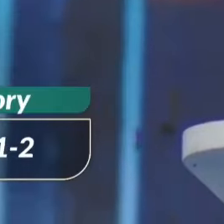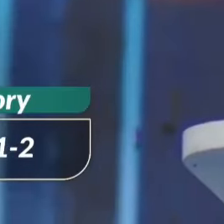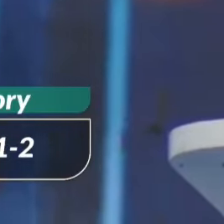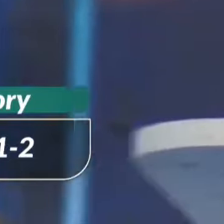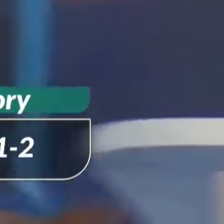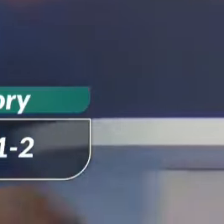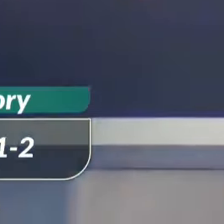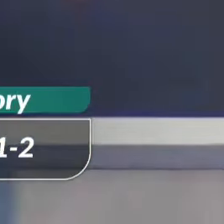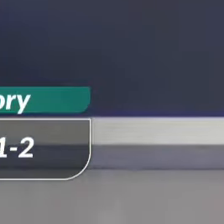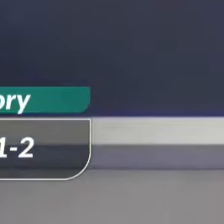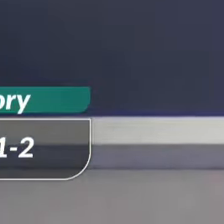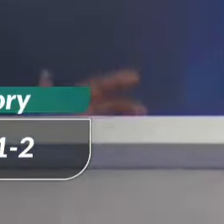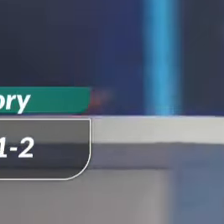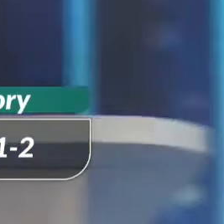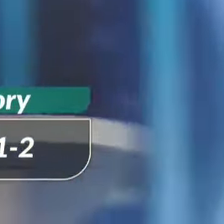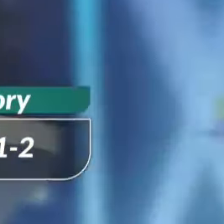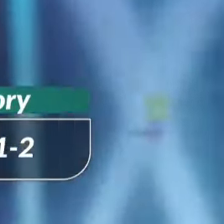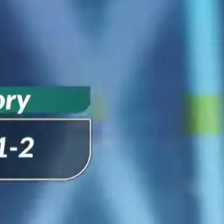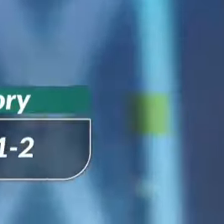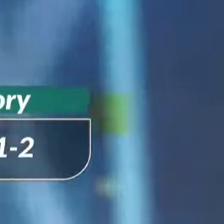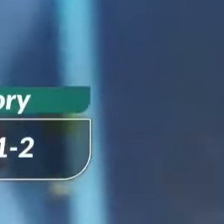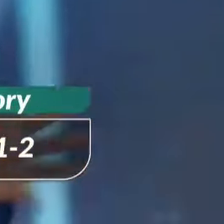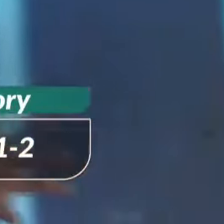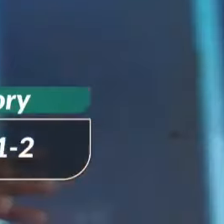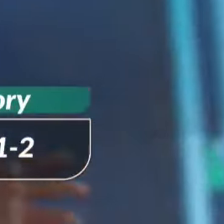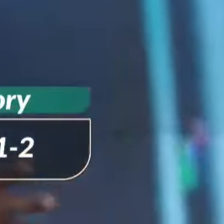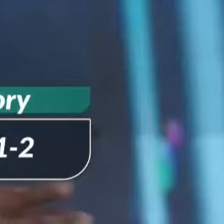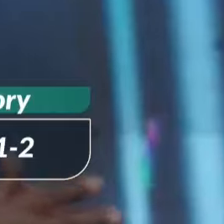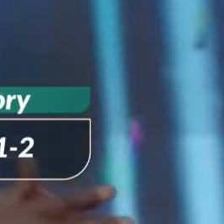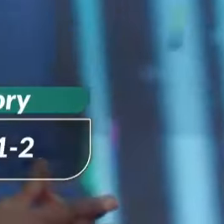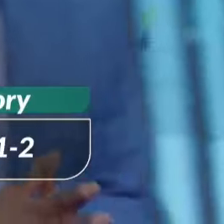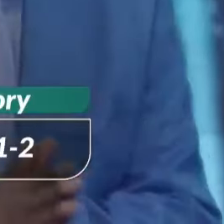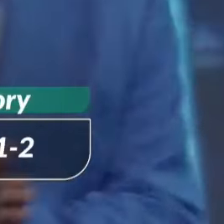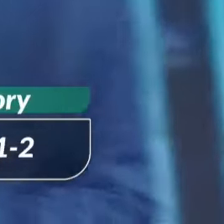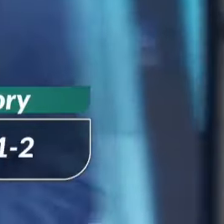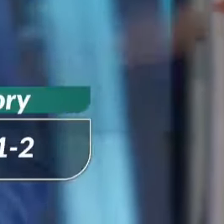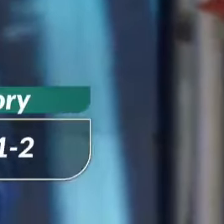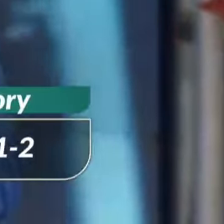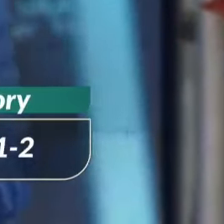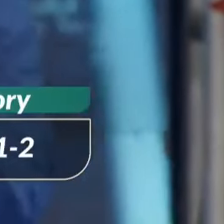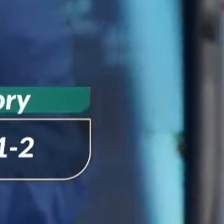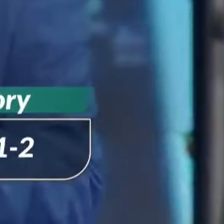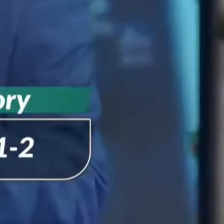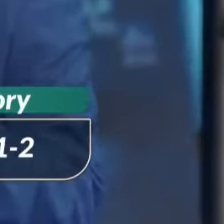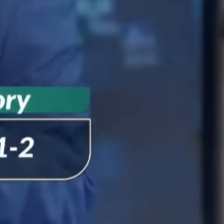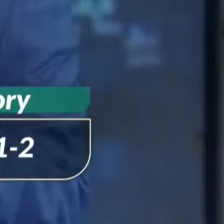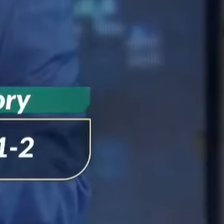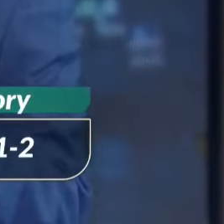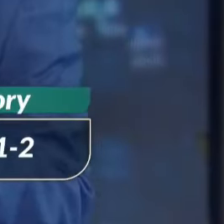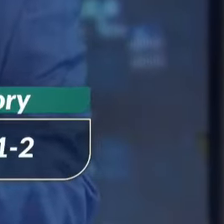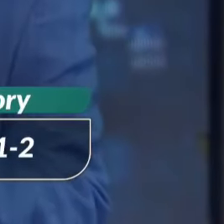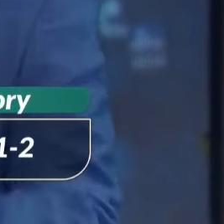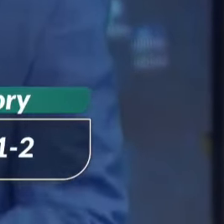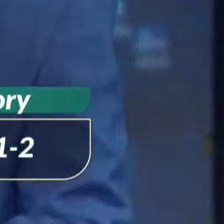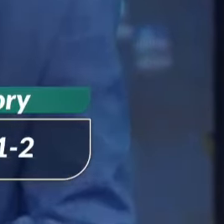all truth. And therefore our link with him, our connection with him, will mean that we are